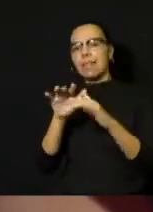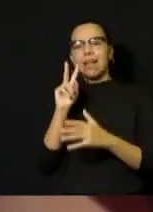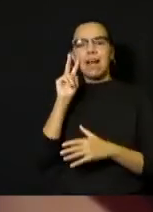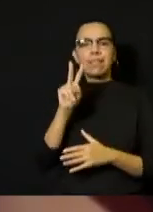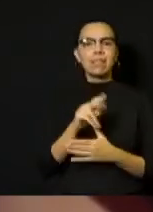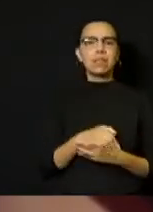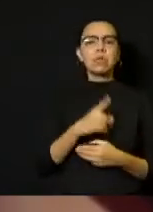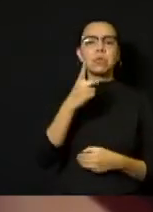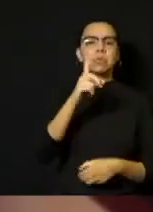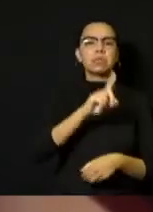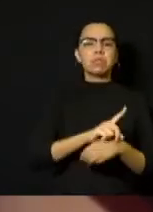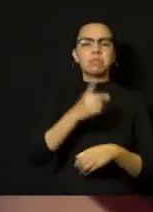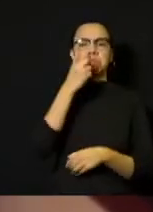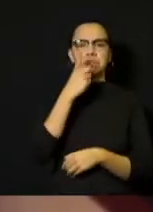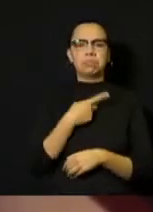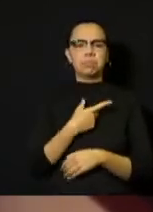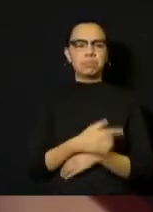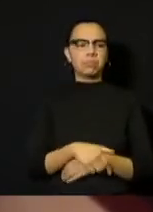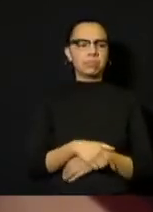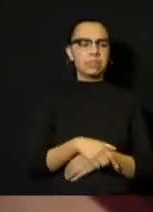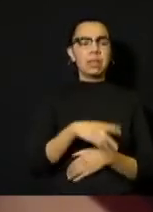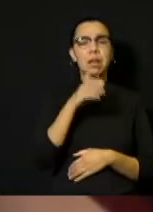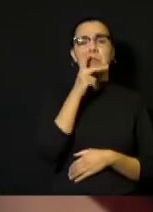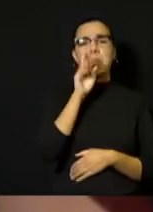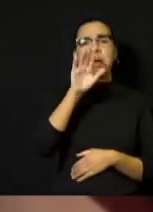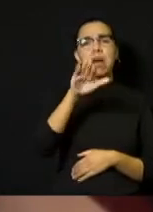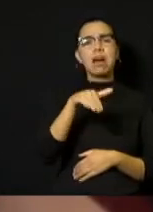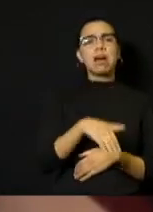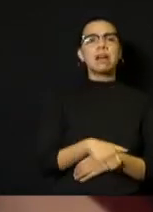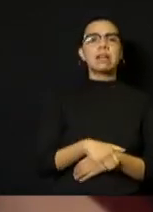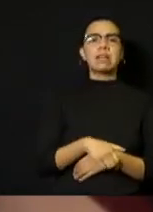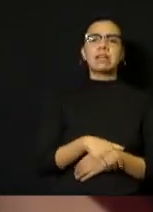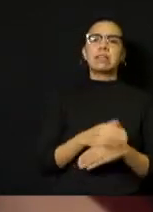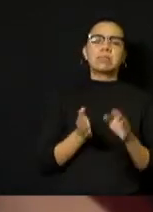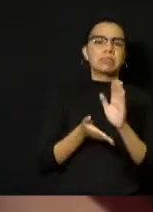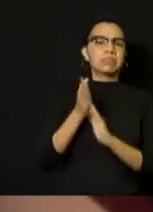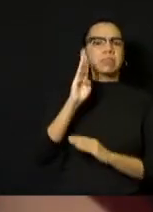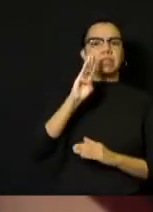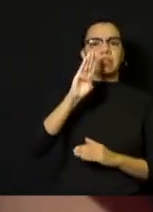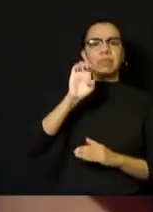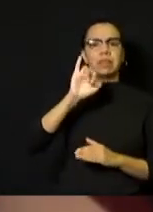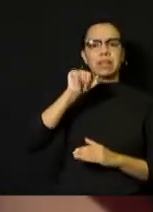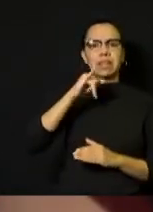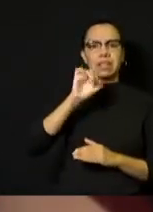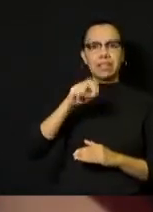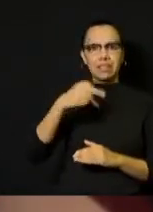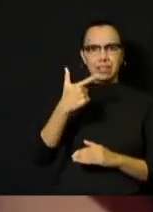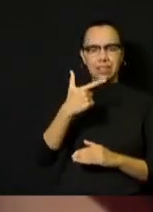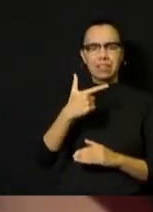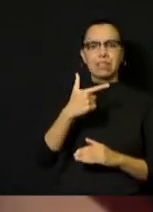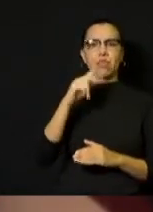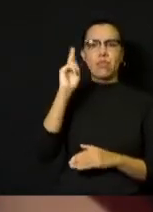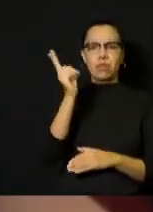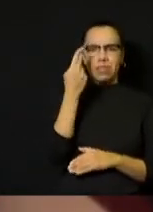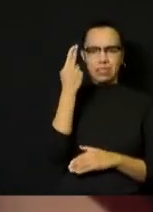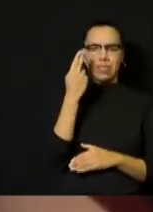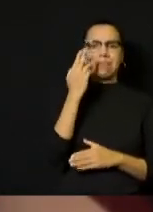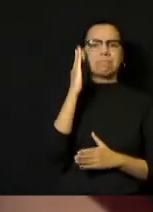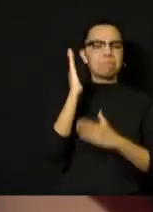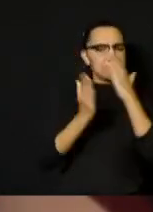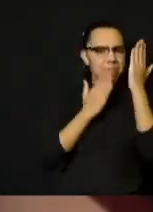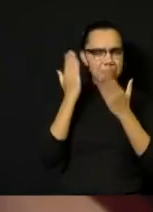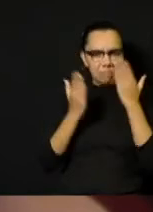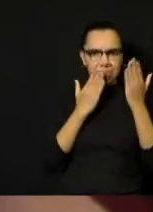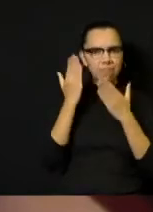was there. One day she told me, you know what, I want to go to Beijing to study.